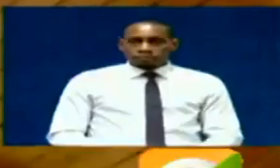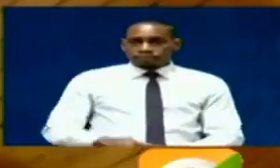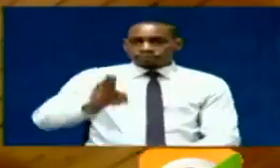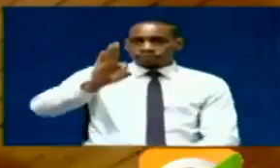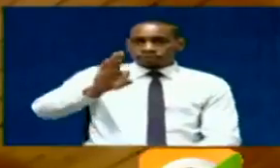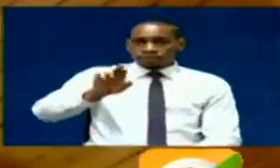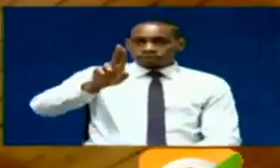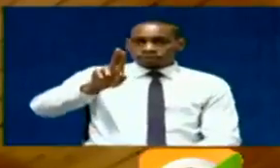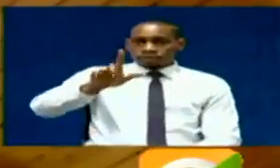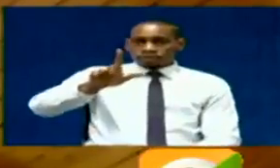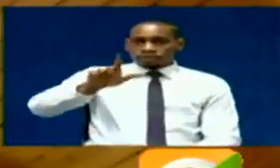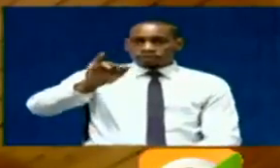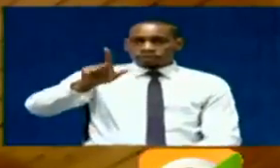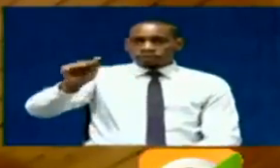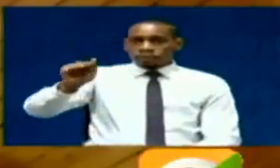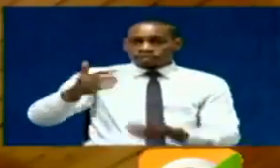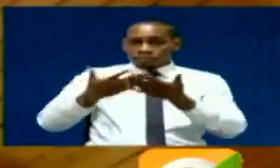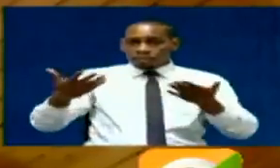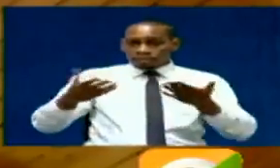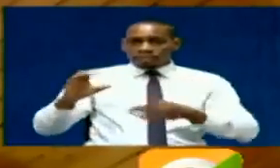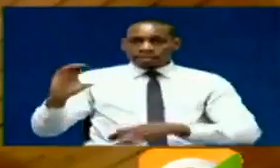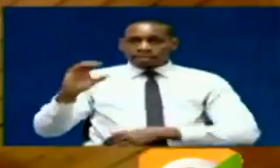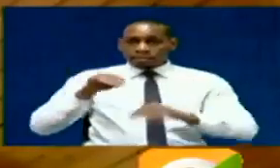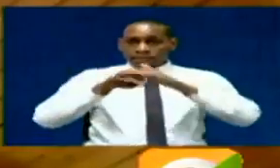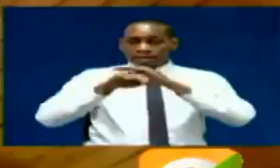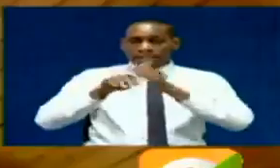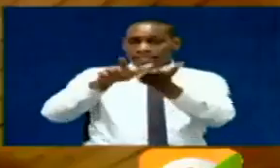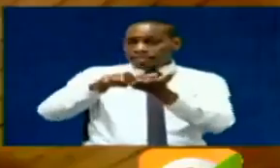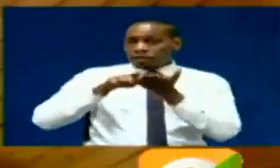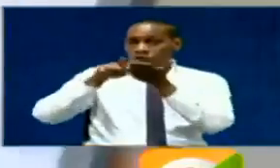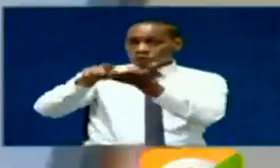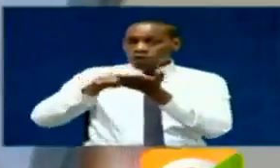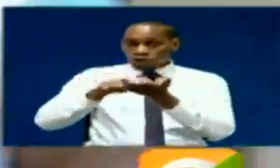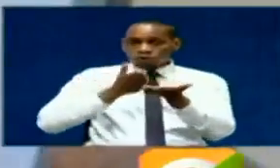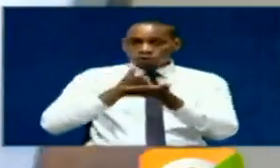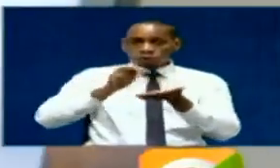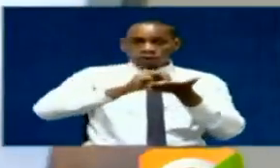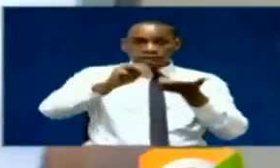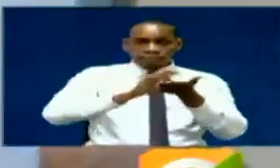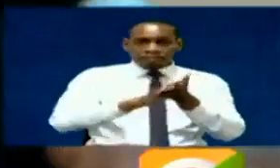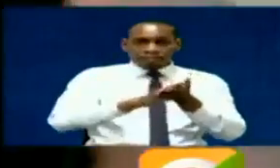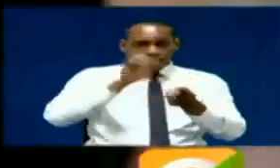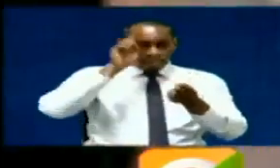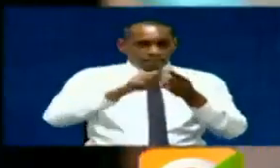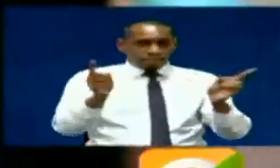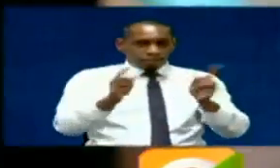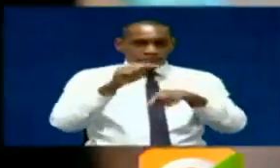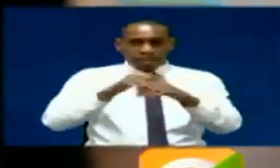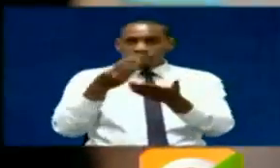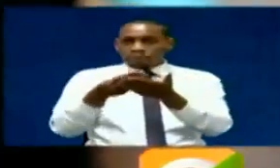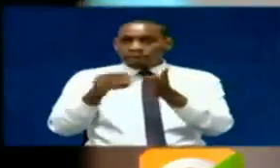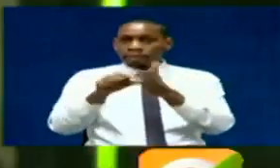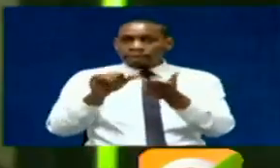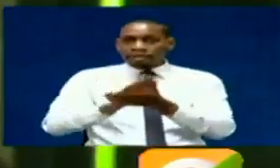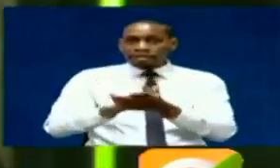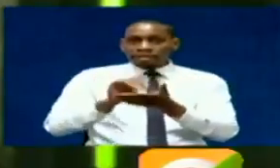Fuliza, the product that allows customers to access an unsecured line of credit by overdrawing on M-Pesa to cover short-term cash flow shortfalls, continues to be